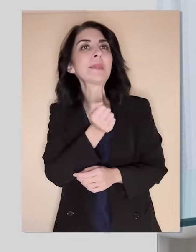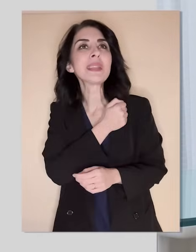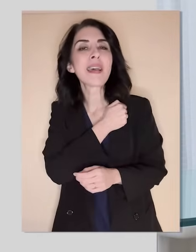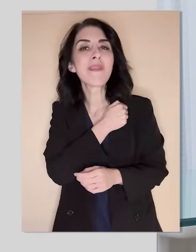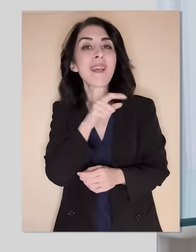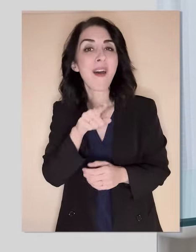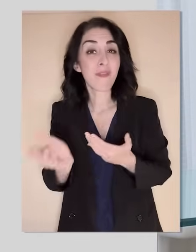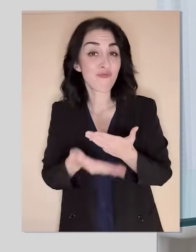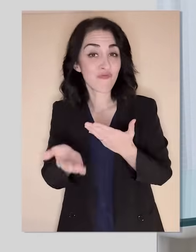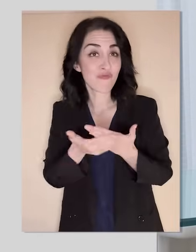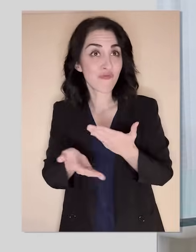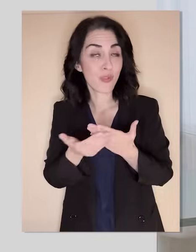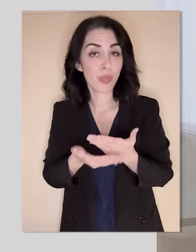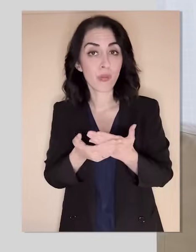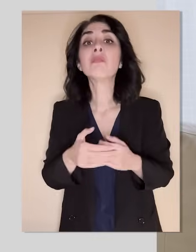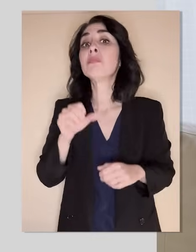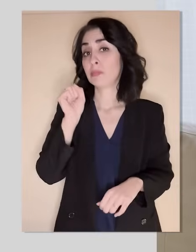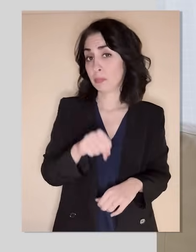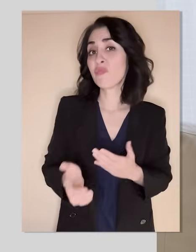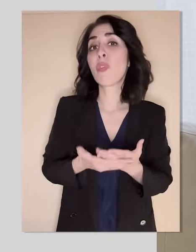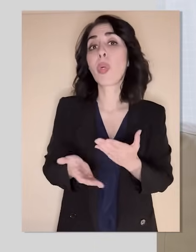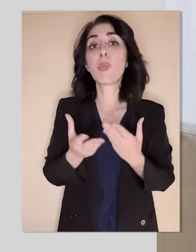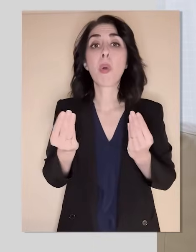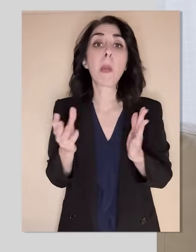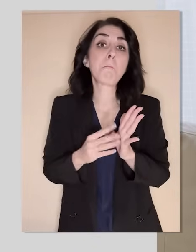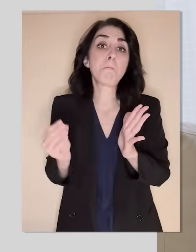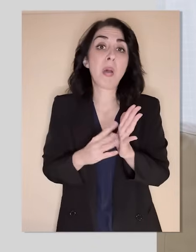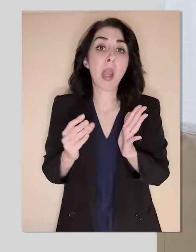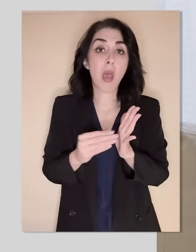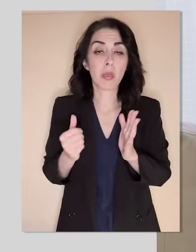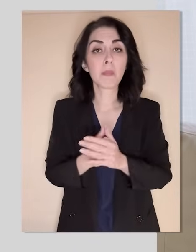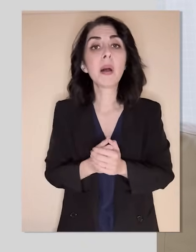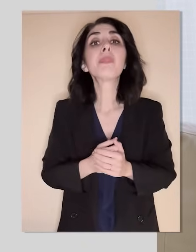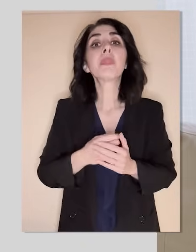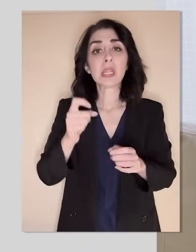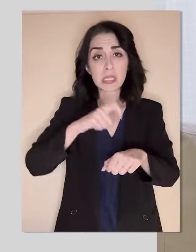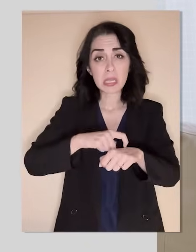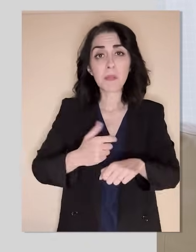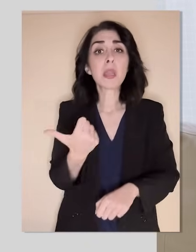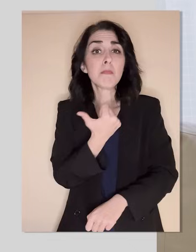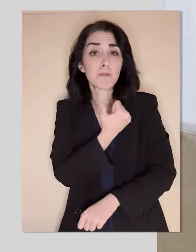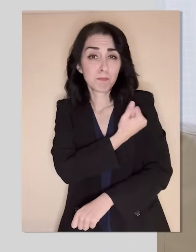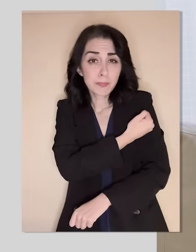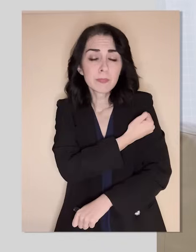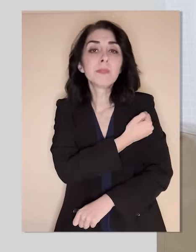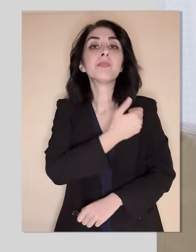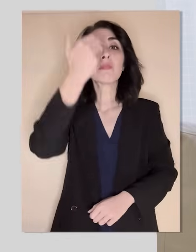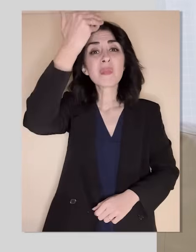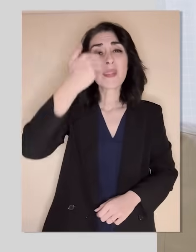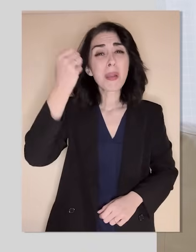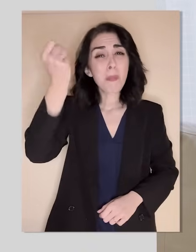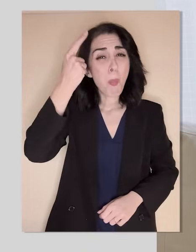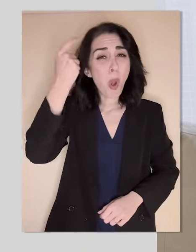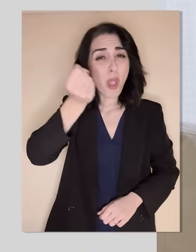it can be reduced from 10 headache days or migraine days a month to 5. Sometimes